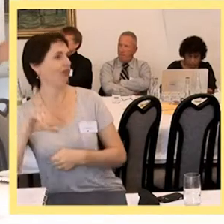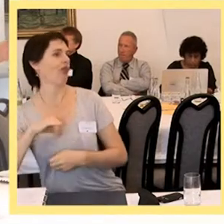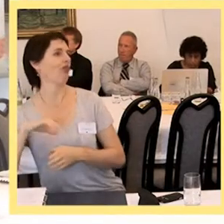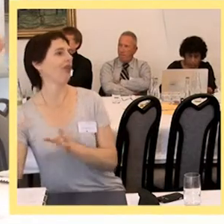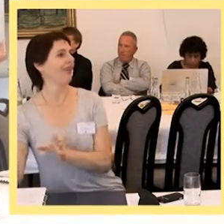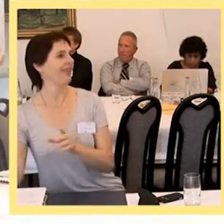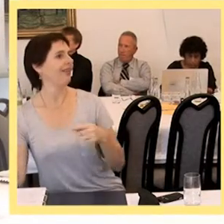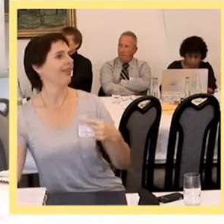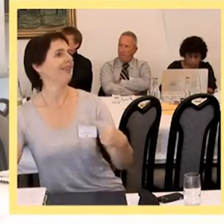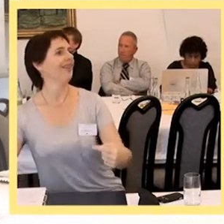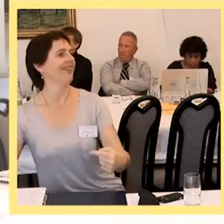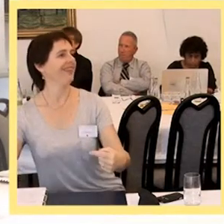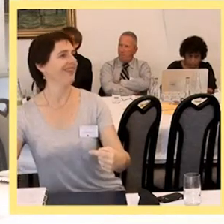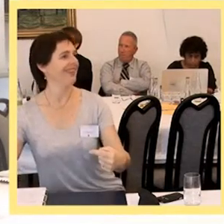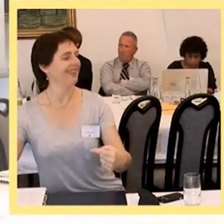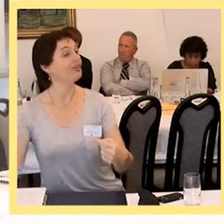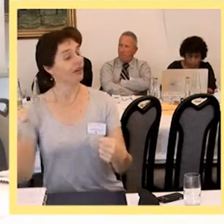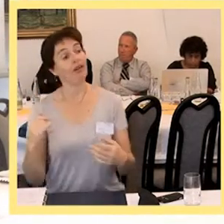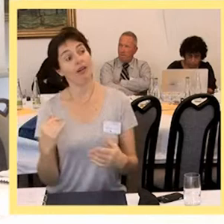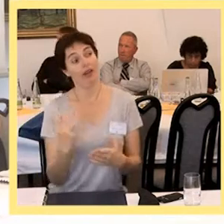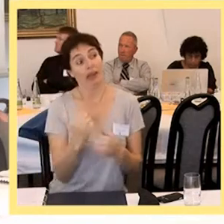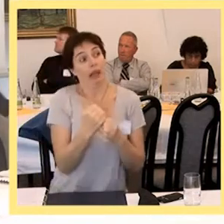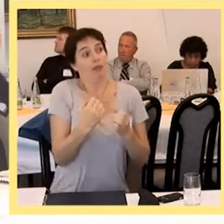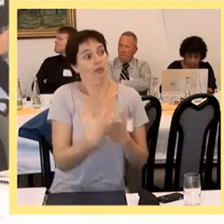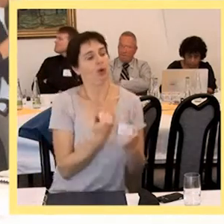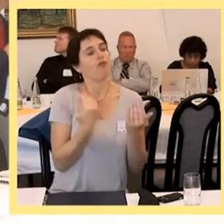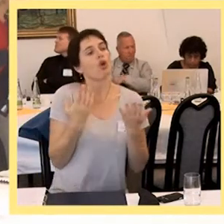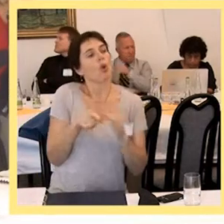have access to a hospital for an exercise such as this.